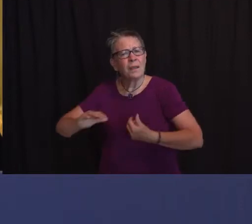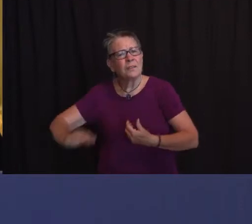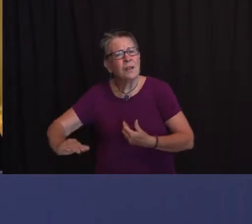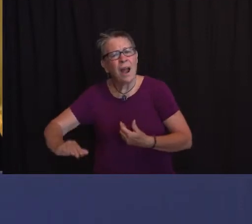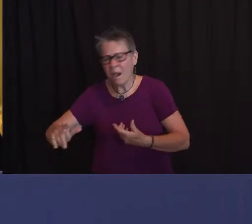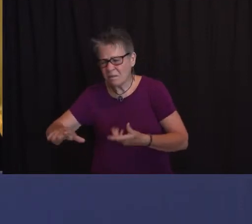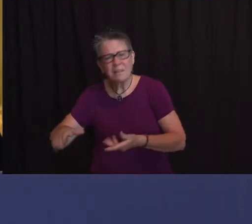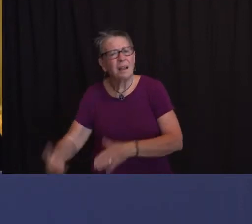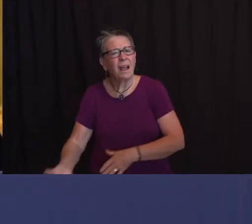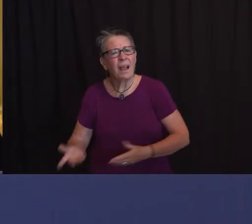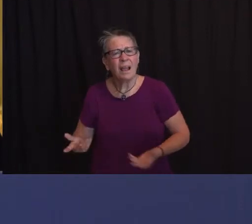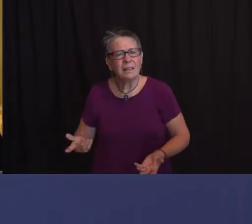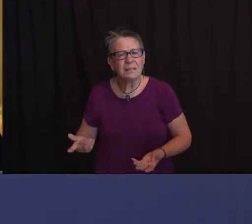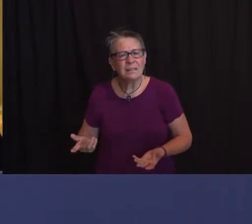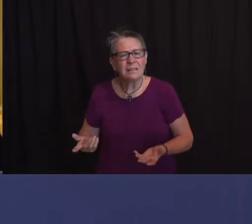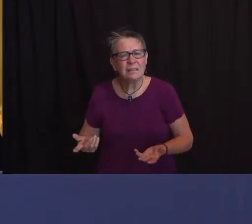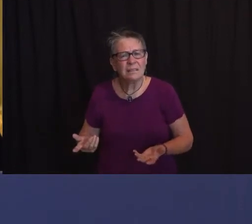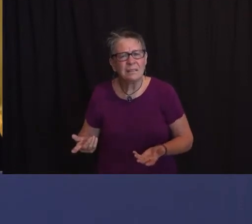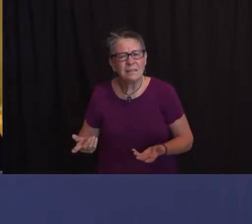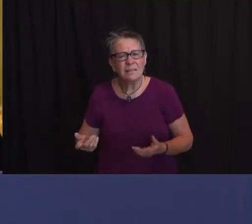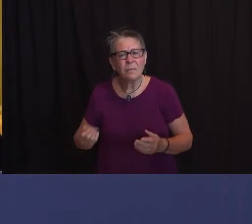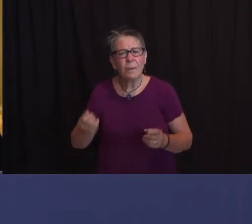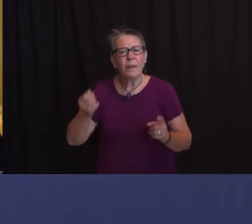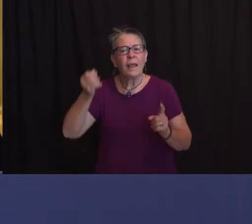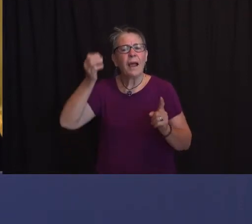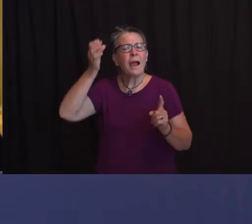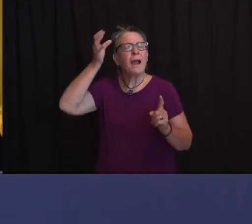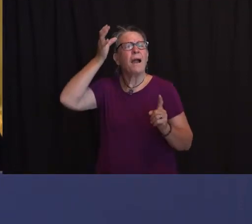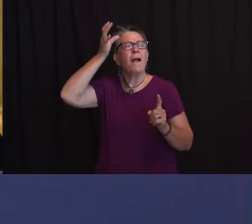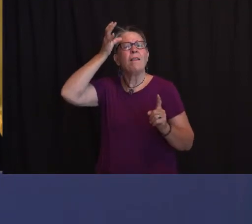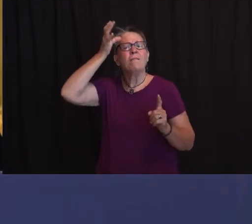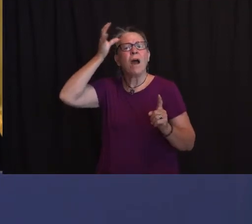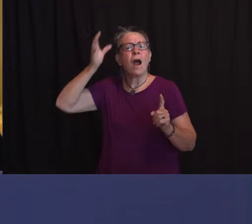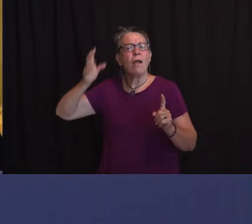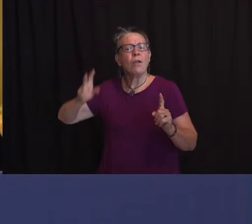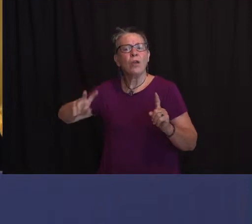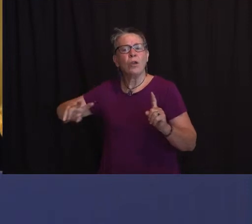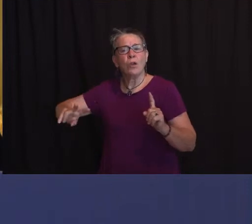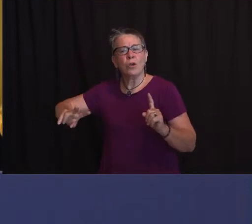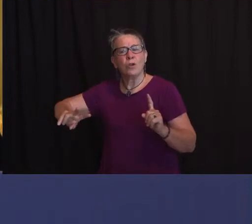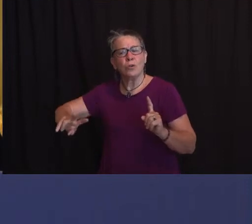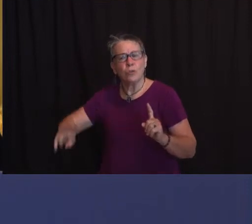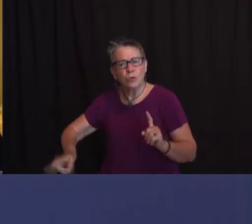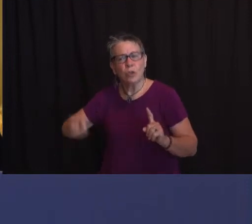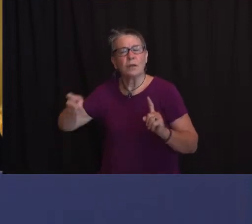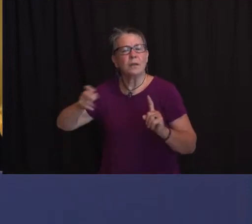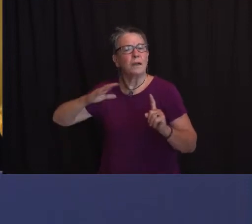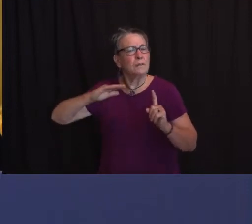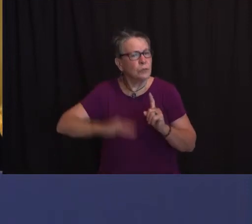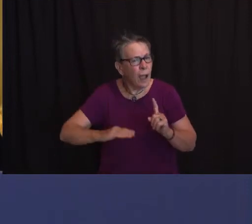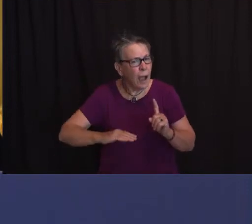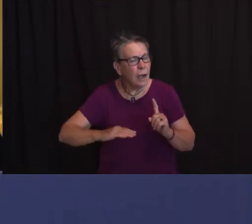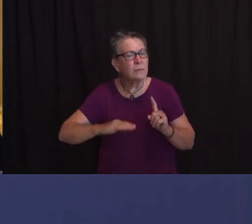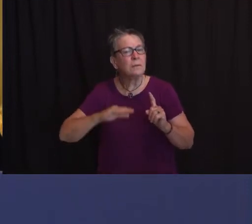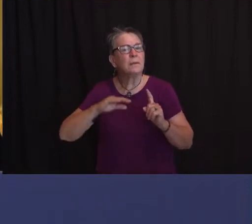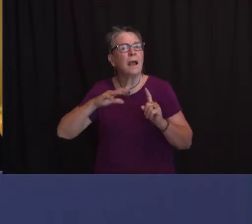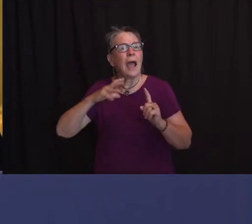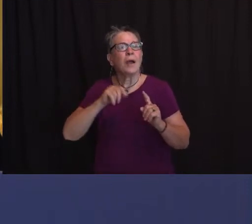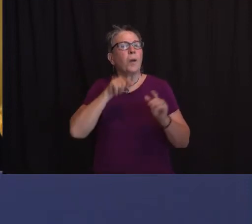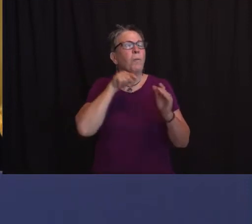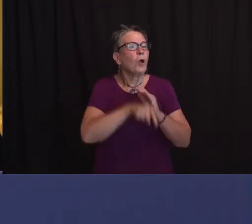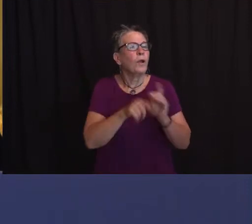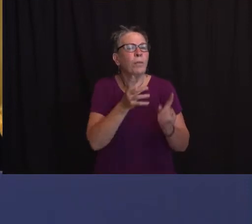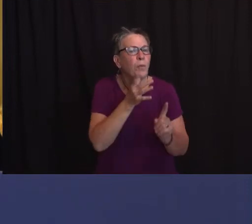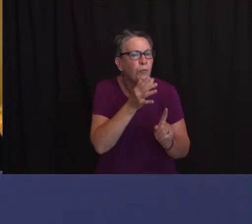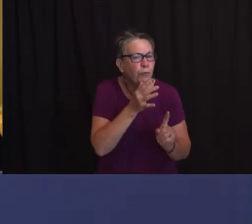the details on how much it costs or who developed it. Perhaps Judy does, but if not, we'll get back to you on that. I'm